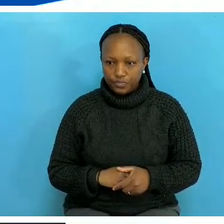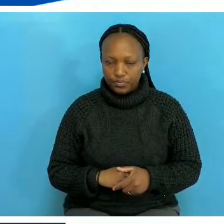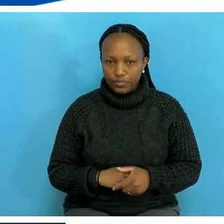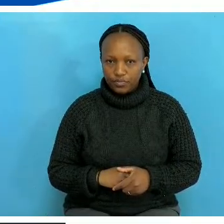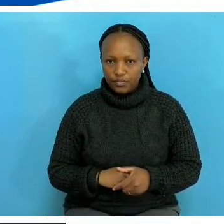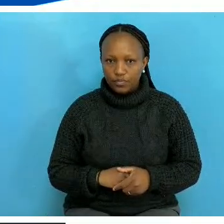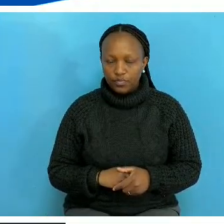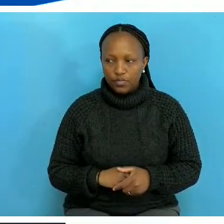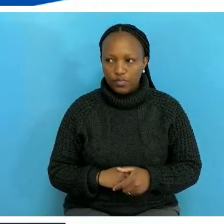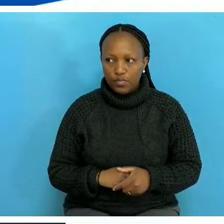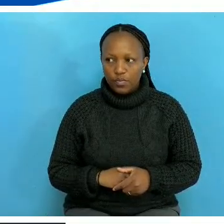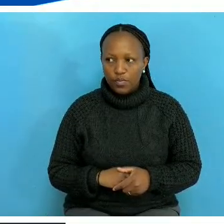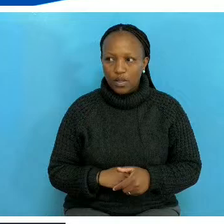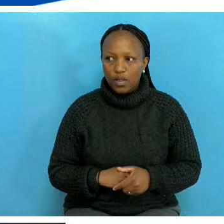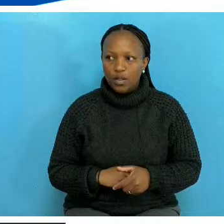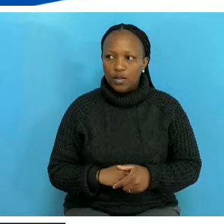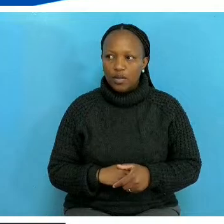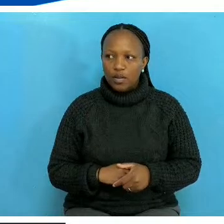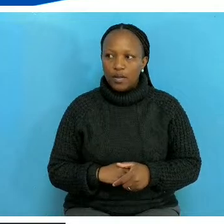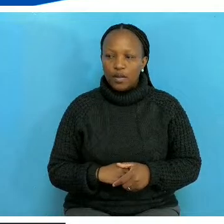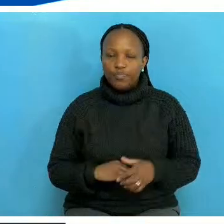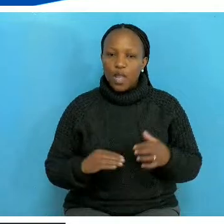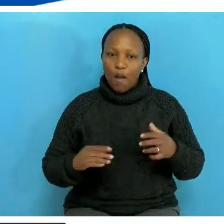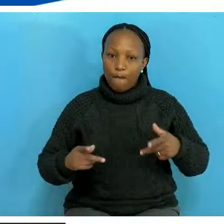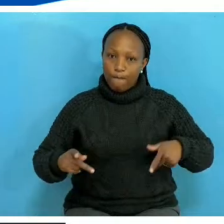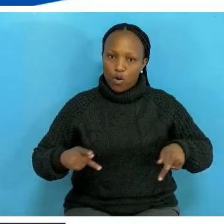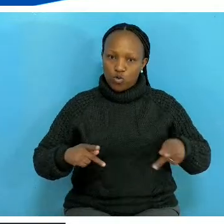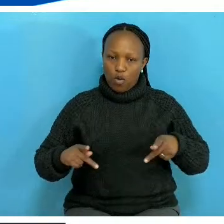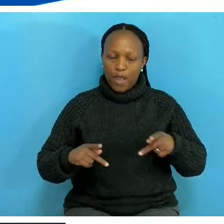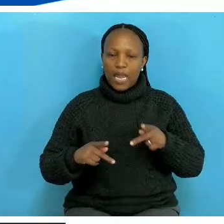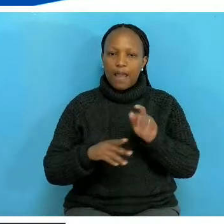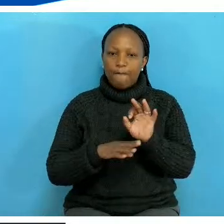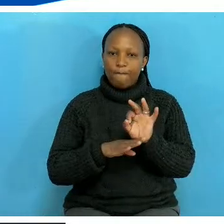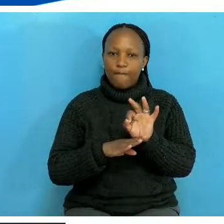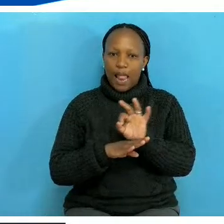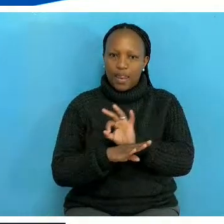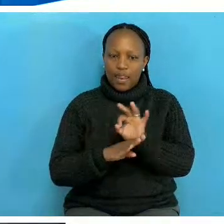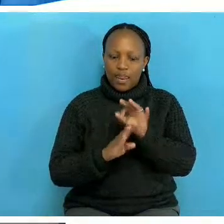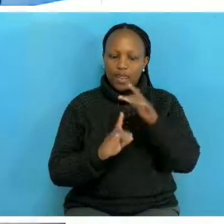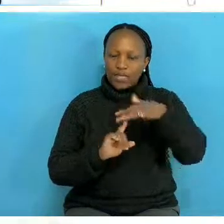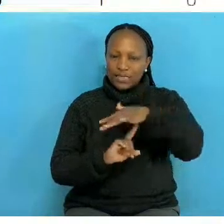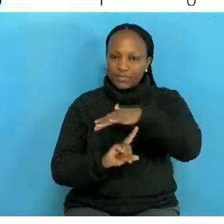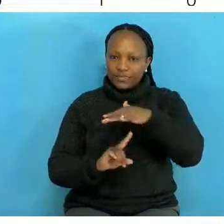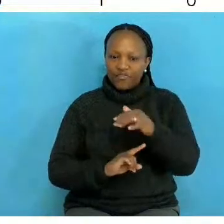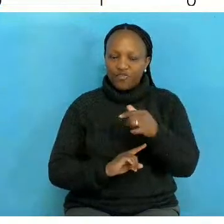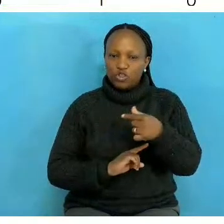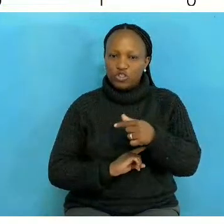The status of the procurement plan for the GDED group.